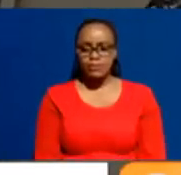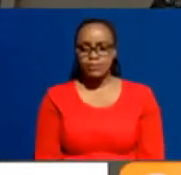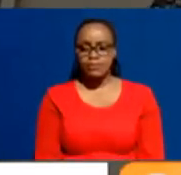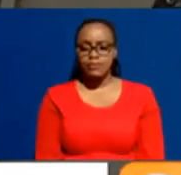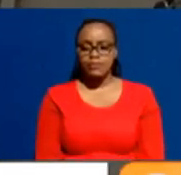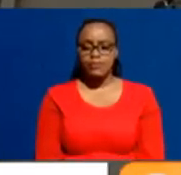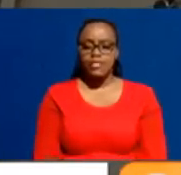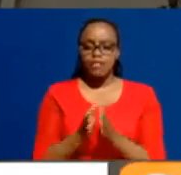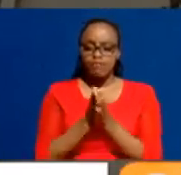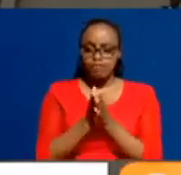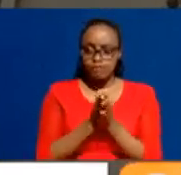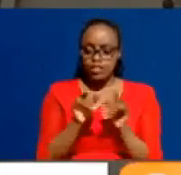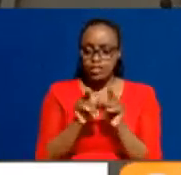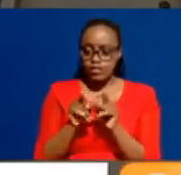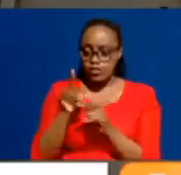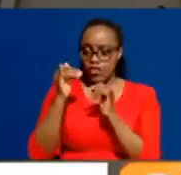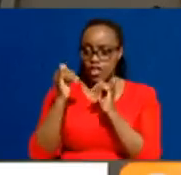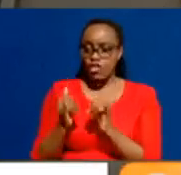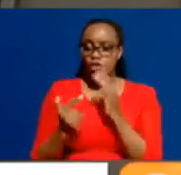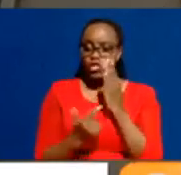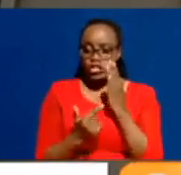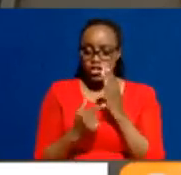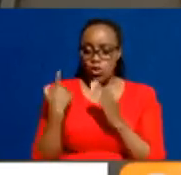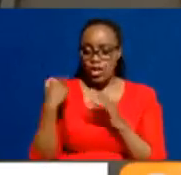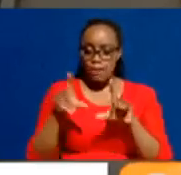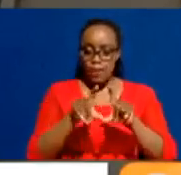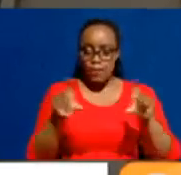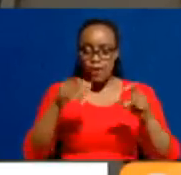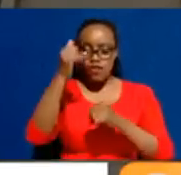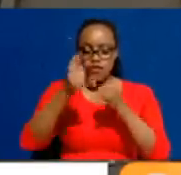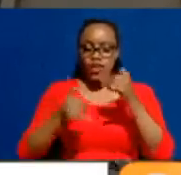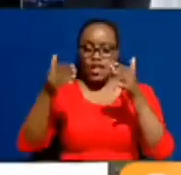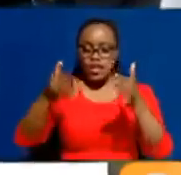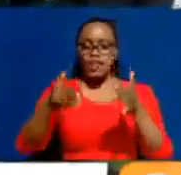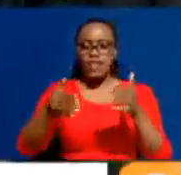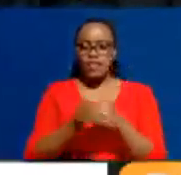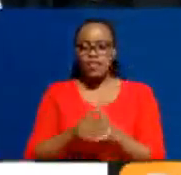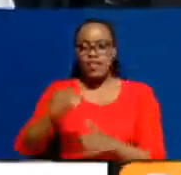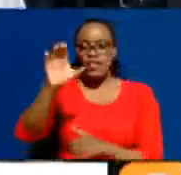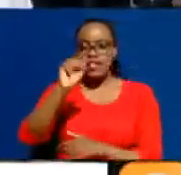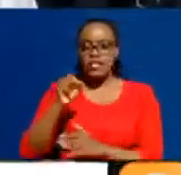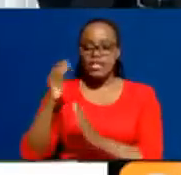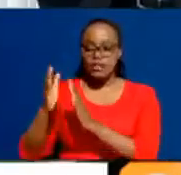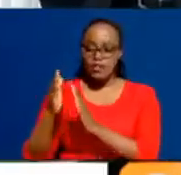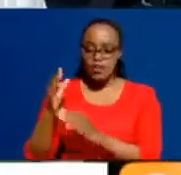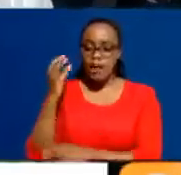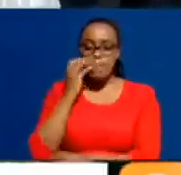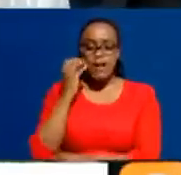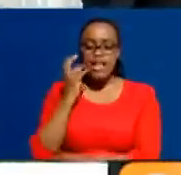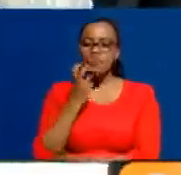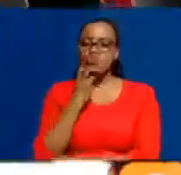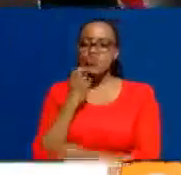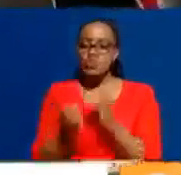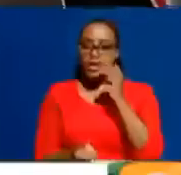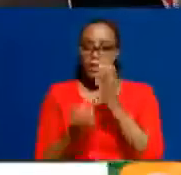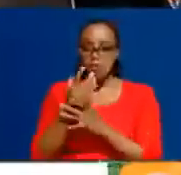The much-anticipated rollout of the new digital number plates is finally here. Interior Cabinet Secretary Fred Matiang'i Tuesday launched